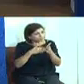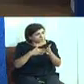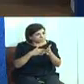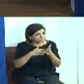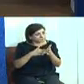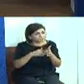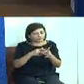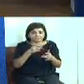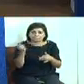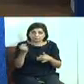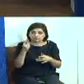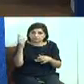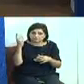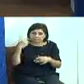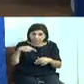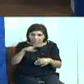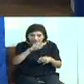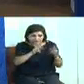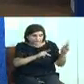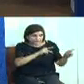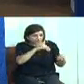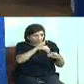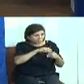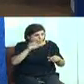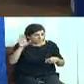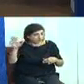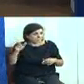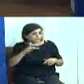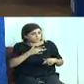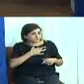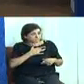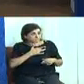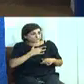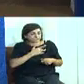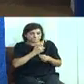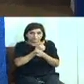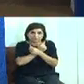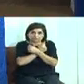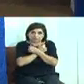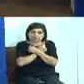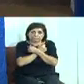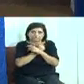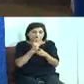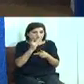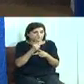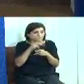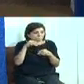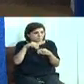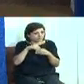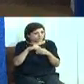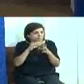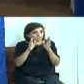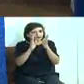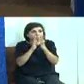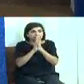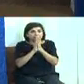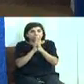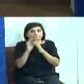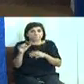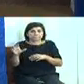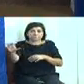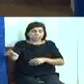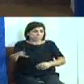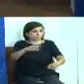heart, that you love them and keep them in prayer, that you